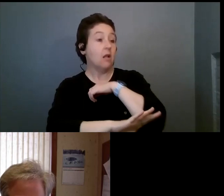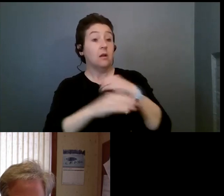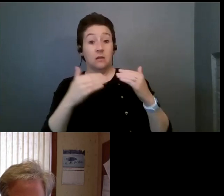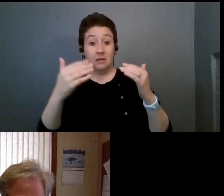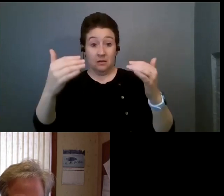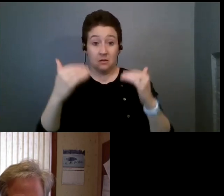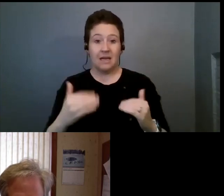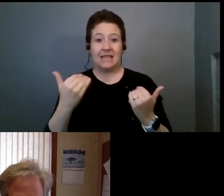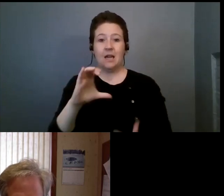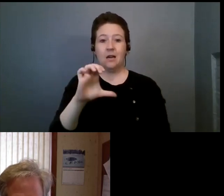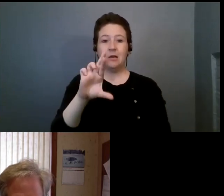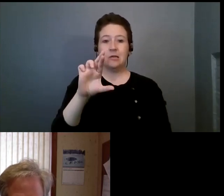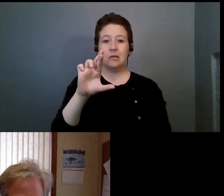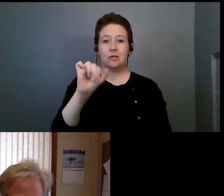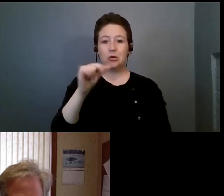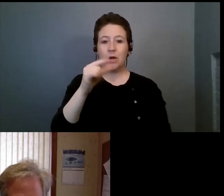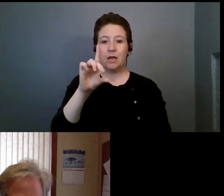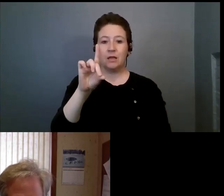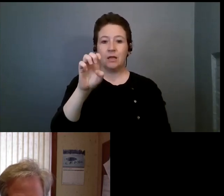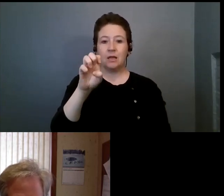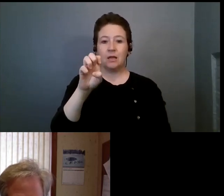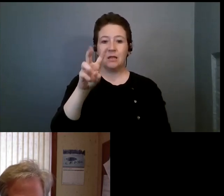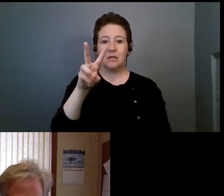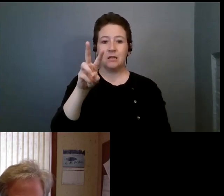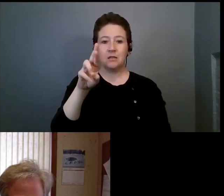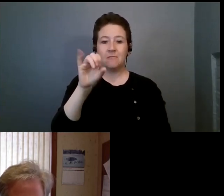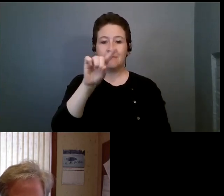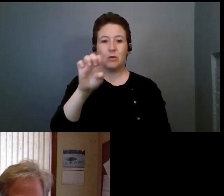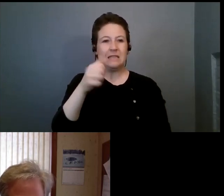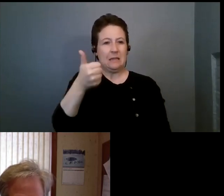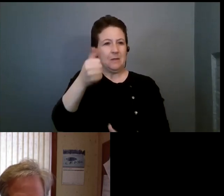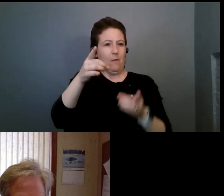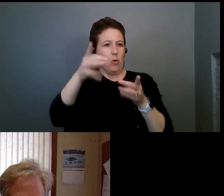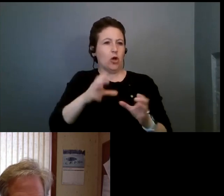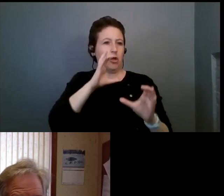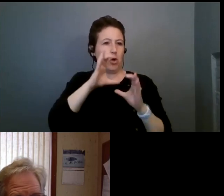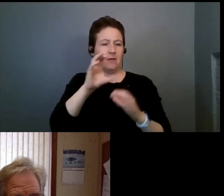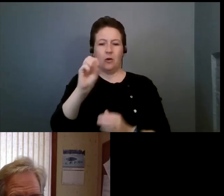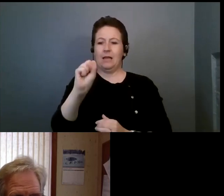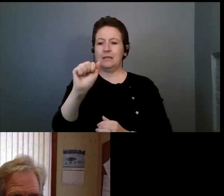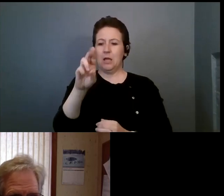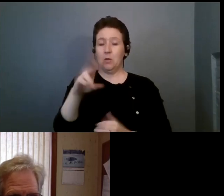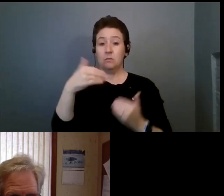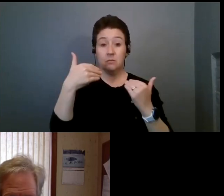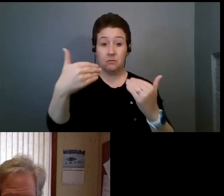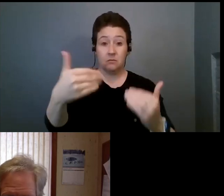going to go to Craig DeVrieze, Director of Communications of St. Ambrose University. Please go ahead, Craig.